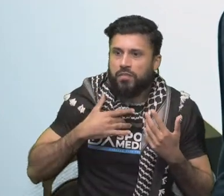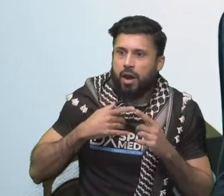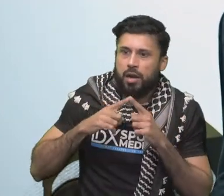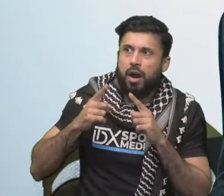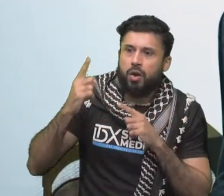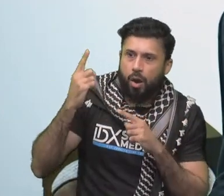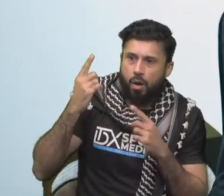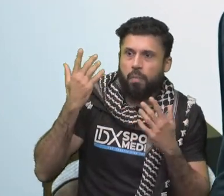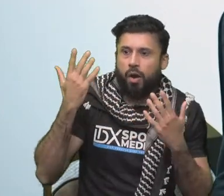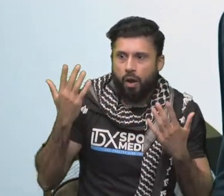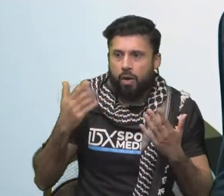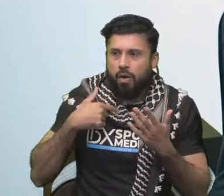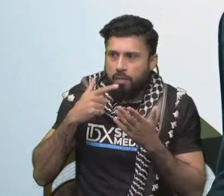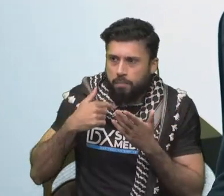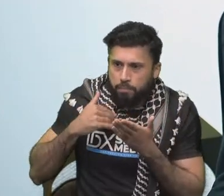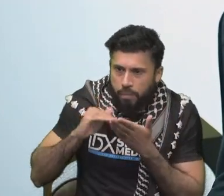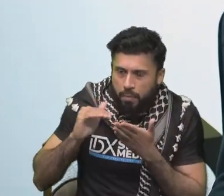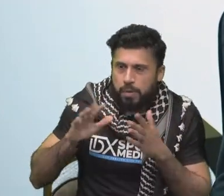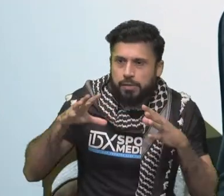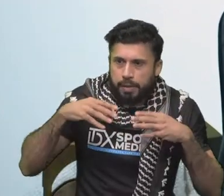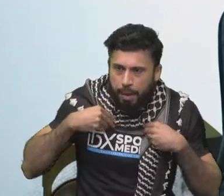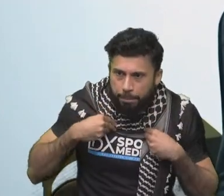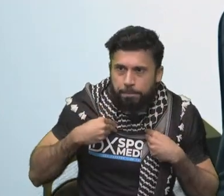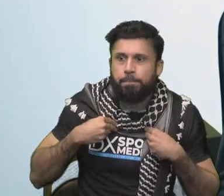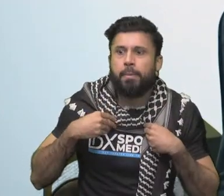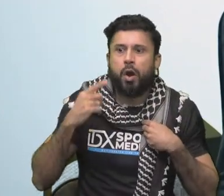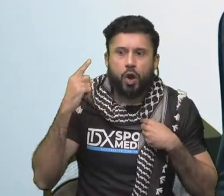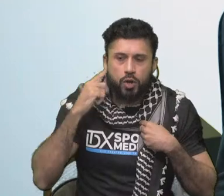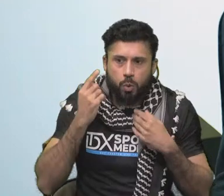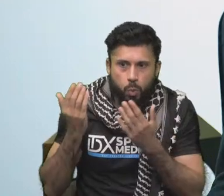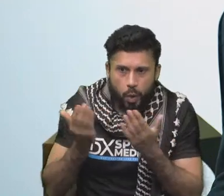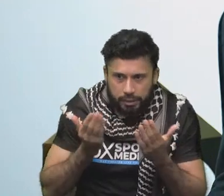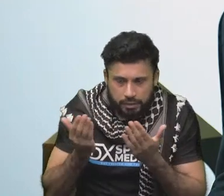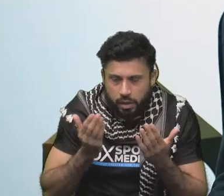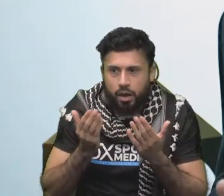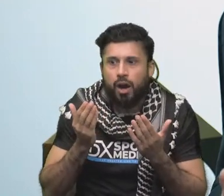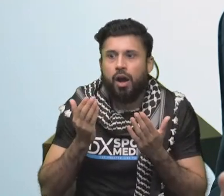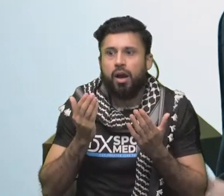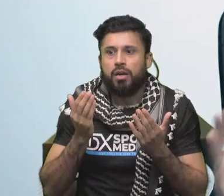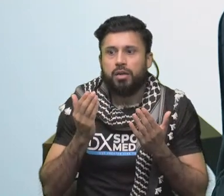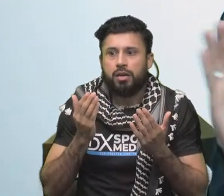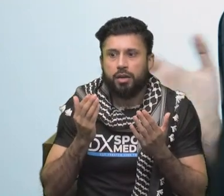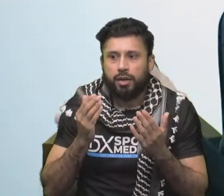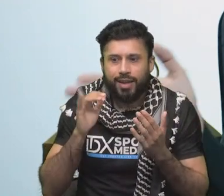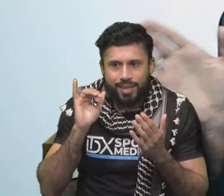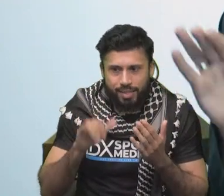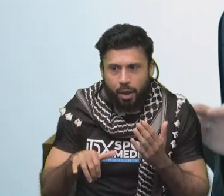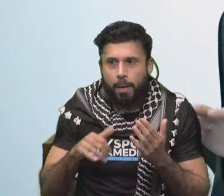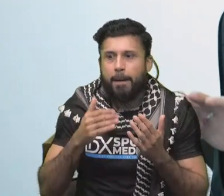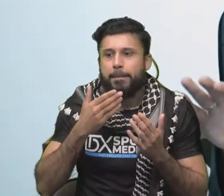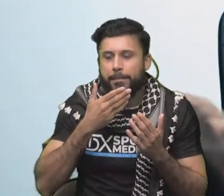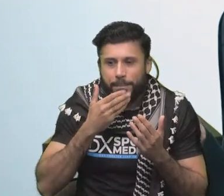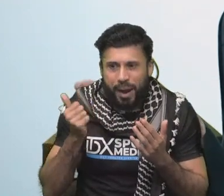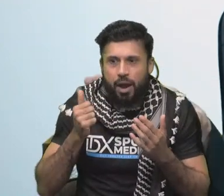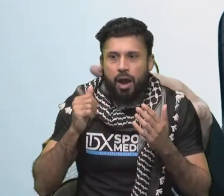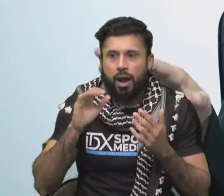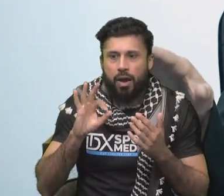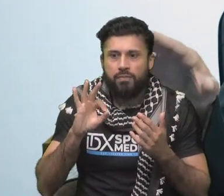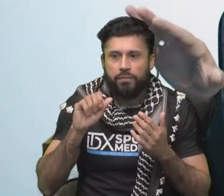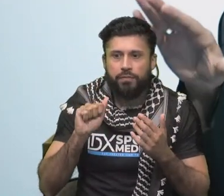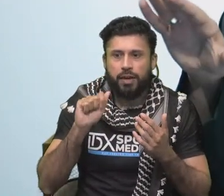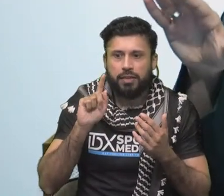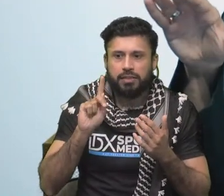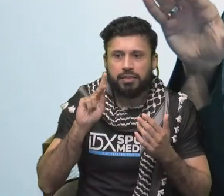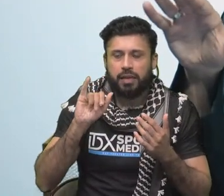Sirin, rahimahullah ta'ala, I believe it was him, Allahu alam. Man da'a li nafsihi fada'a li nafsihi, that whoever calls to themselves, then leave them to